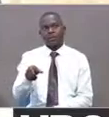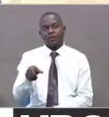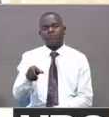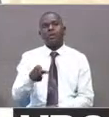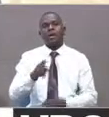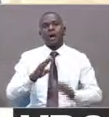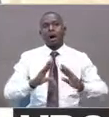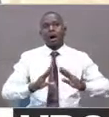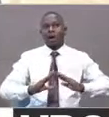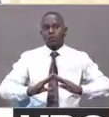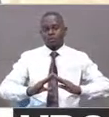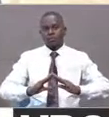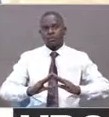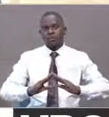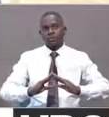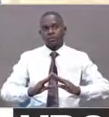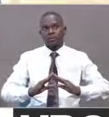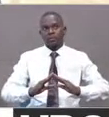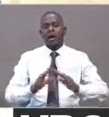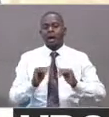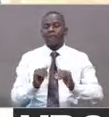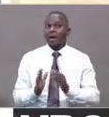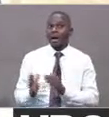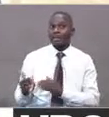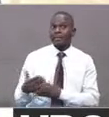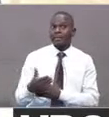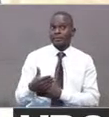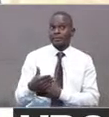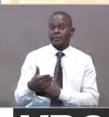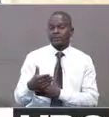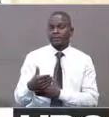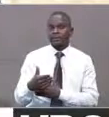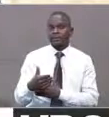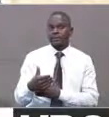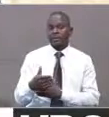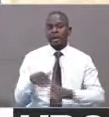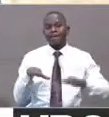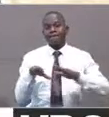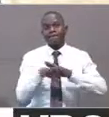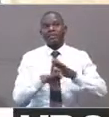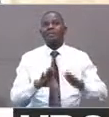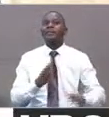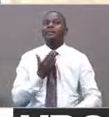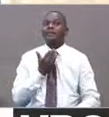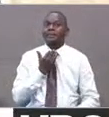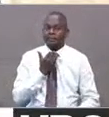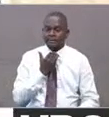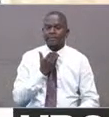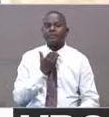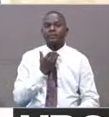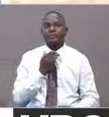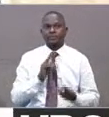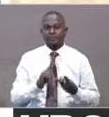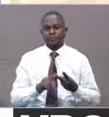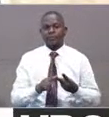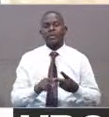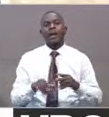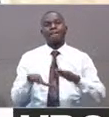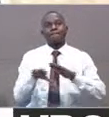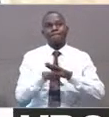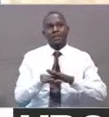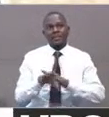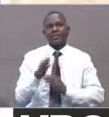household has access to basic needs, to basic